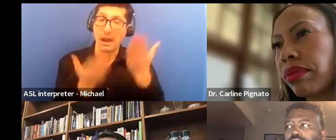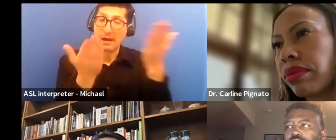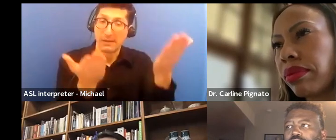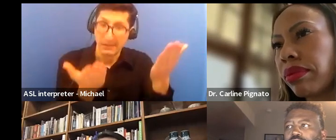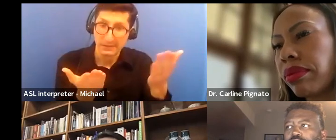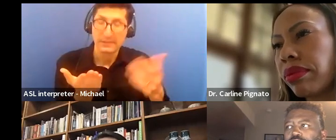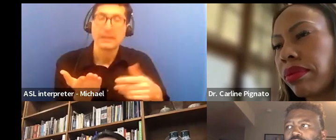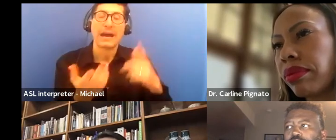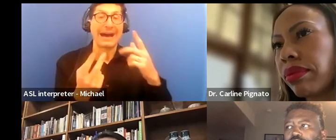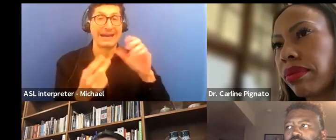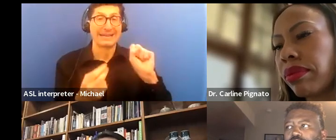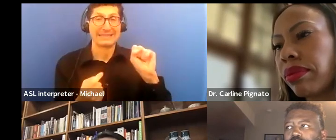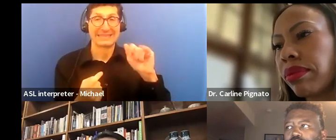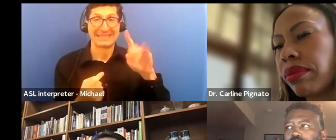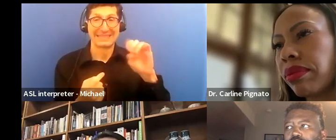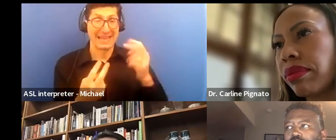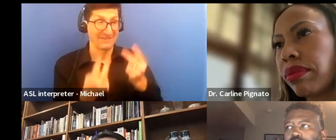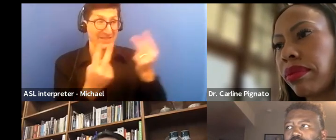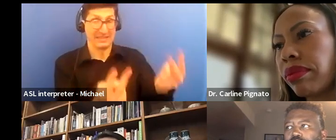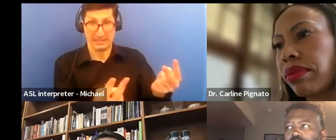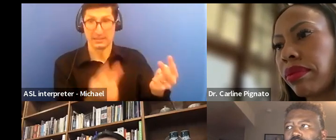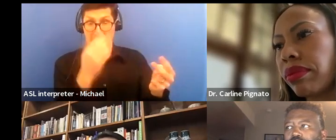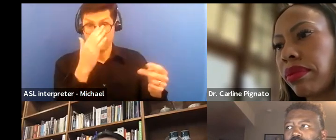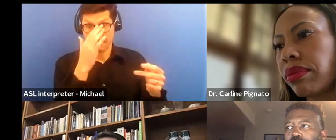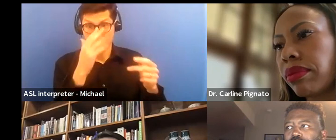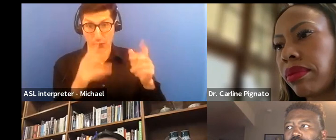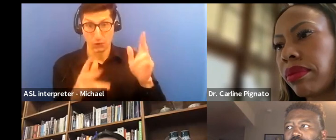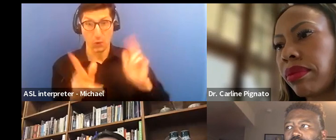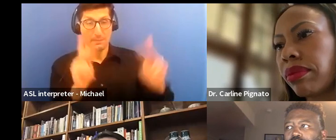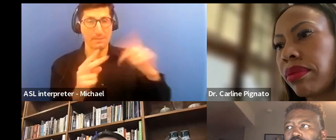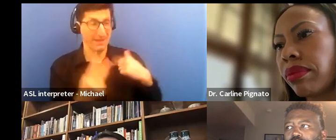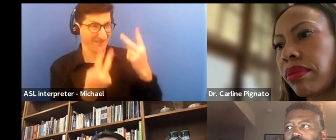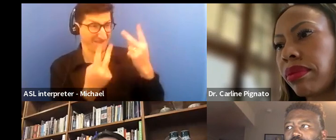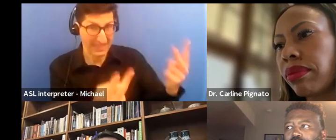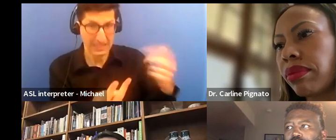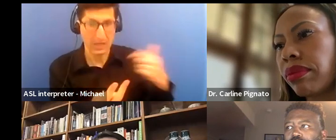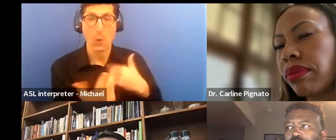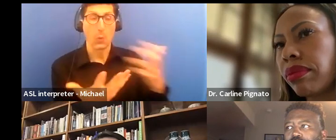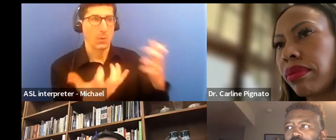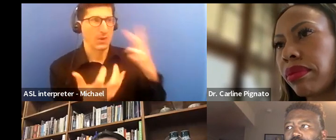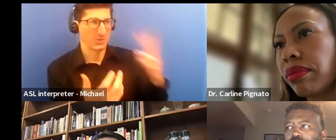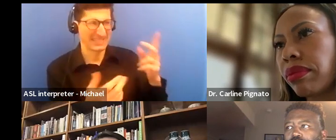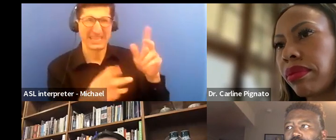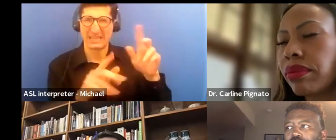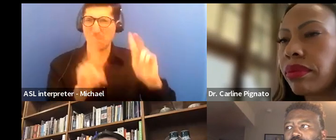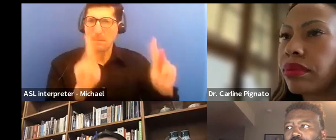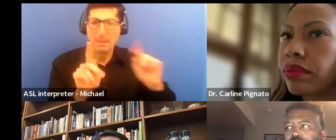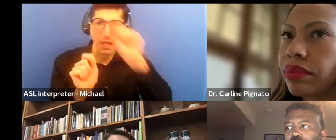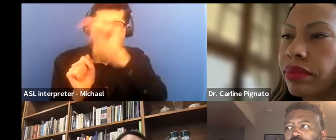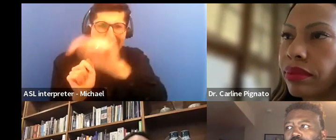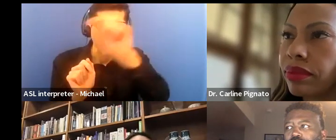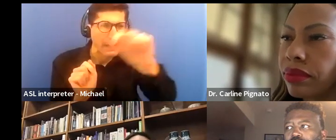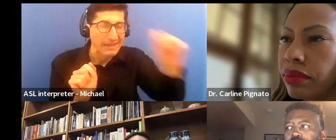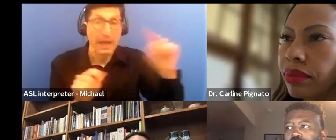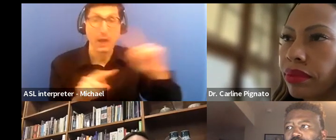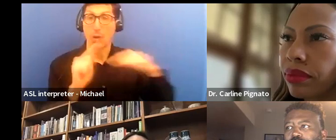of the applicants. And during that process, what I've seen done is the board says, we want to see these folks who come to your town to